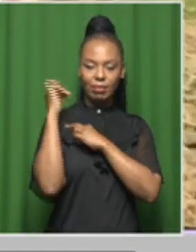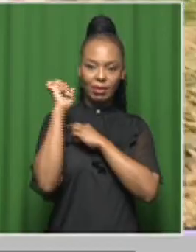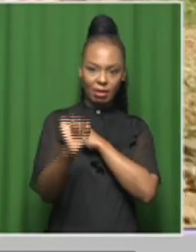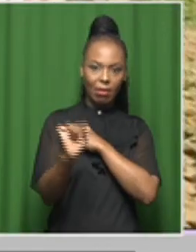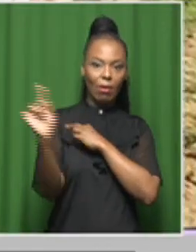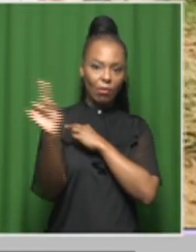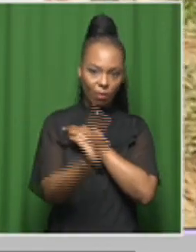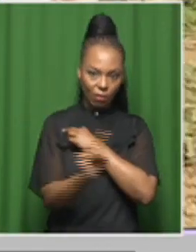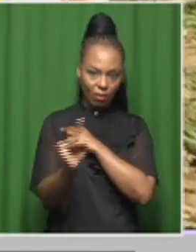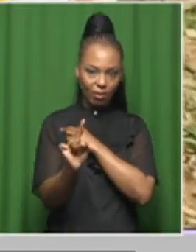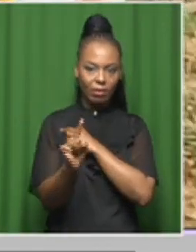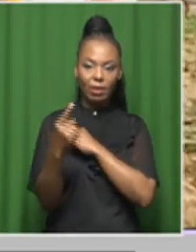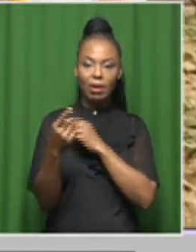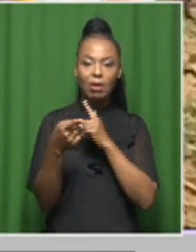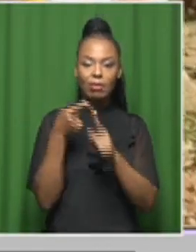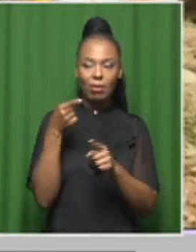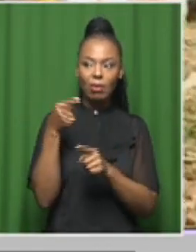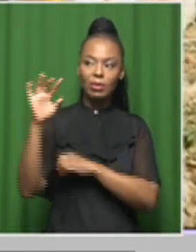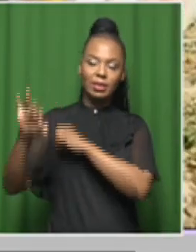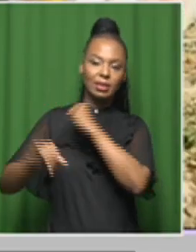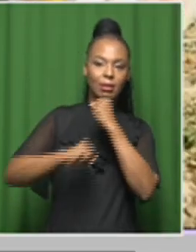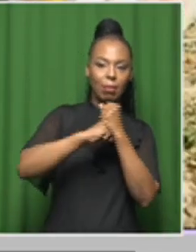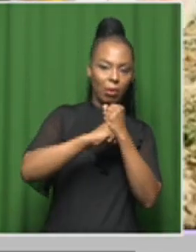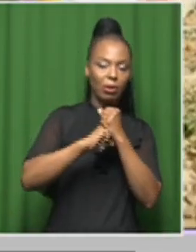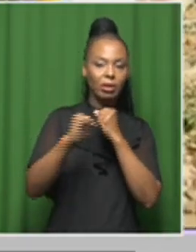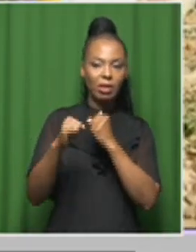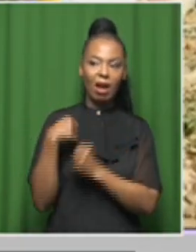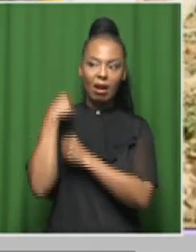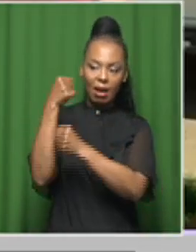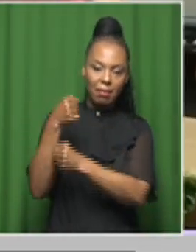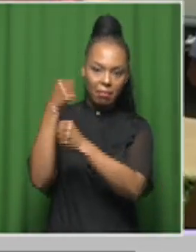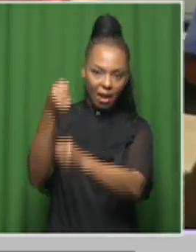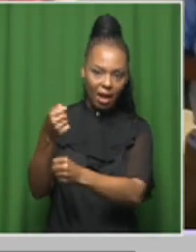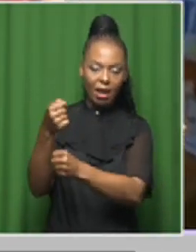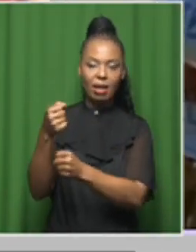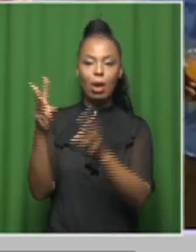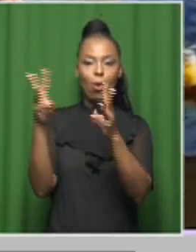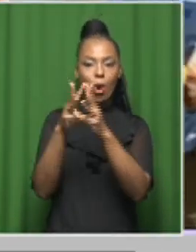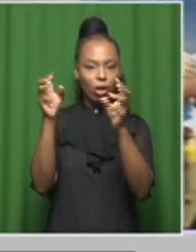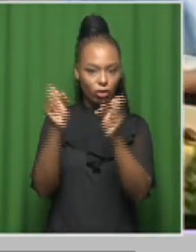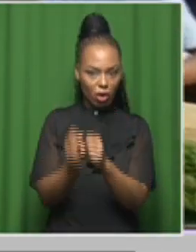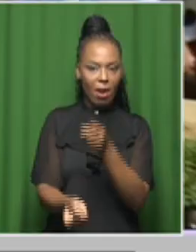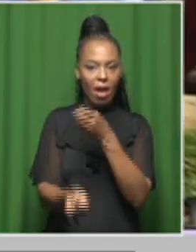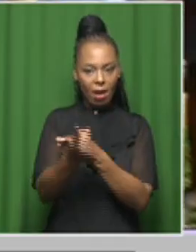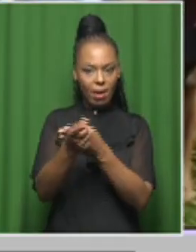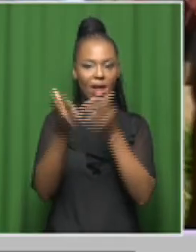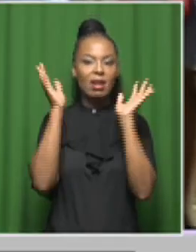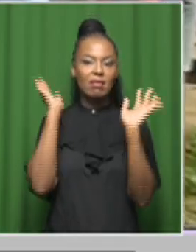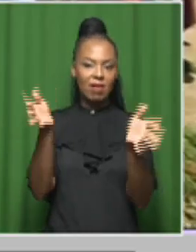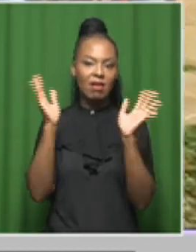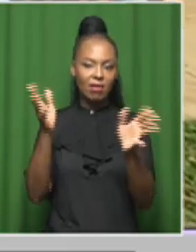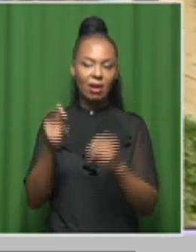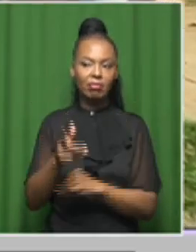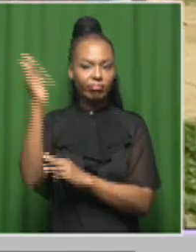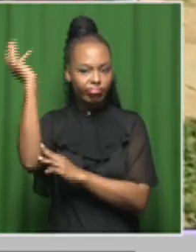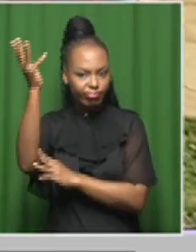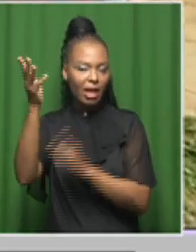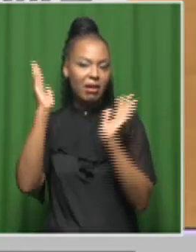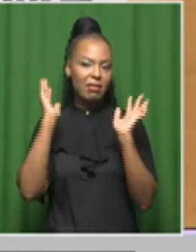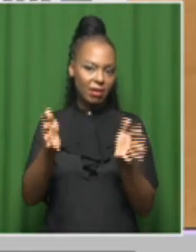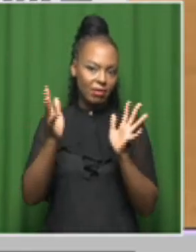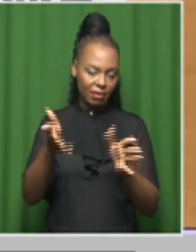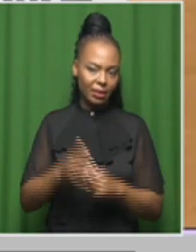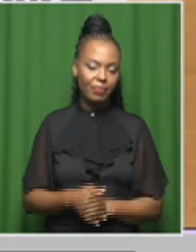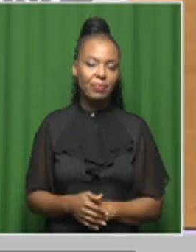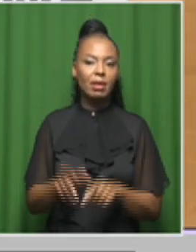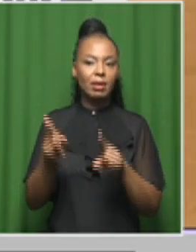That was done through the support, through the campaigns, through the workshops, but also through the strengthening by partnering